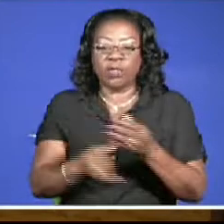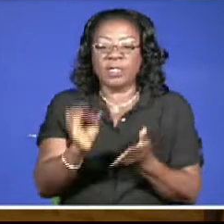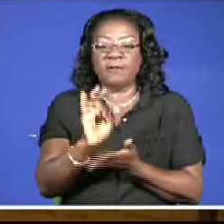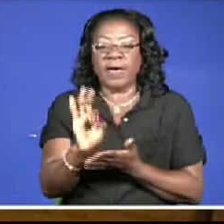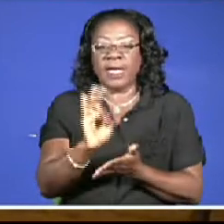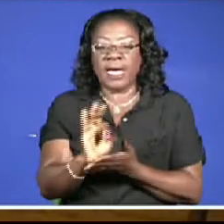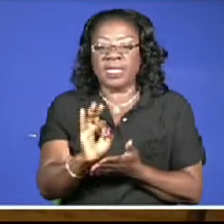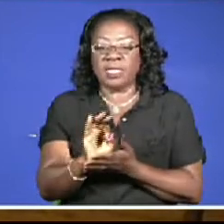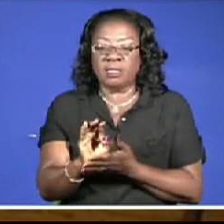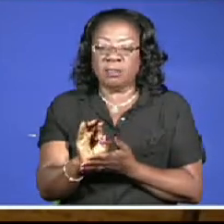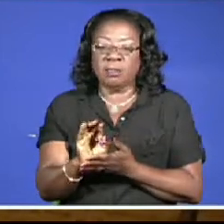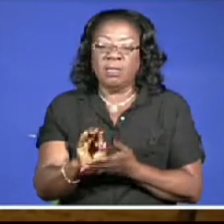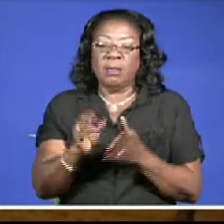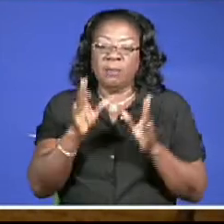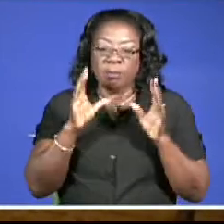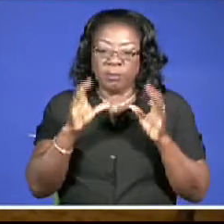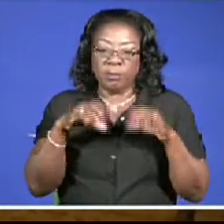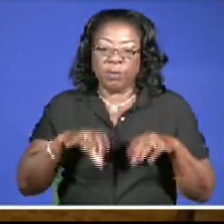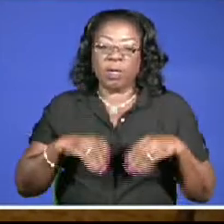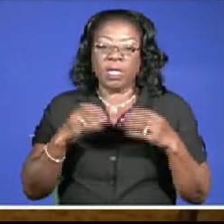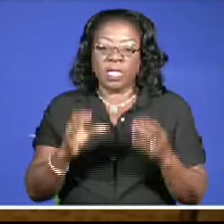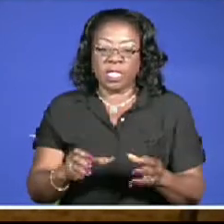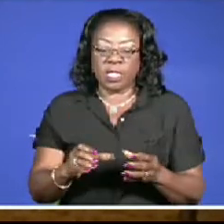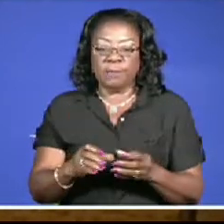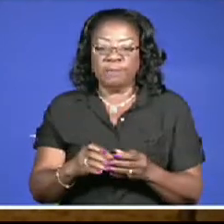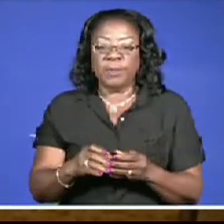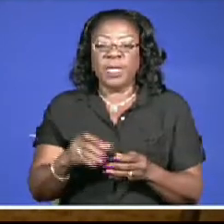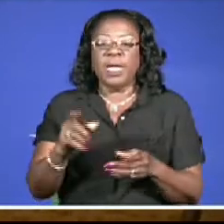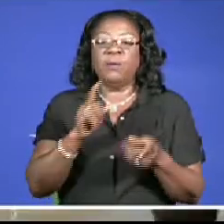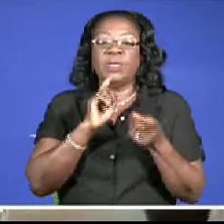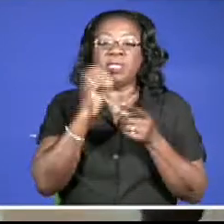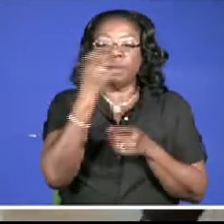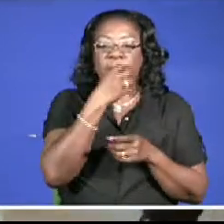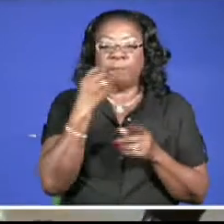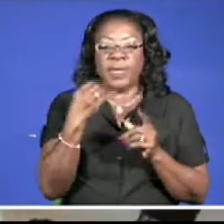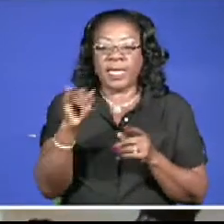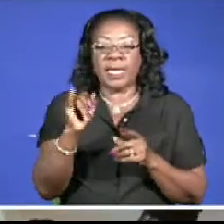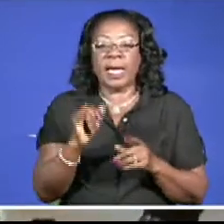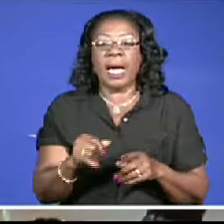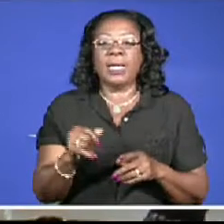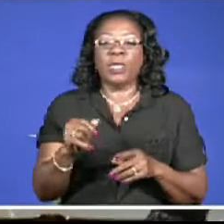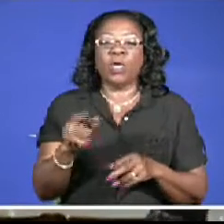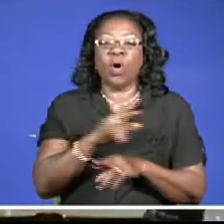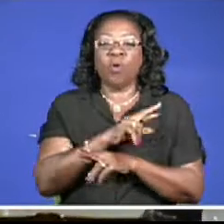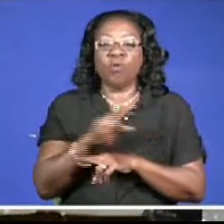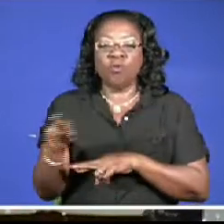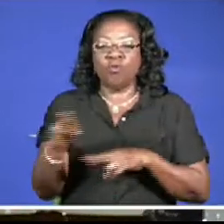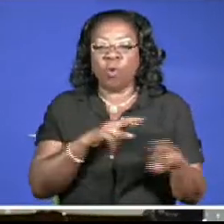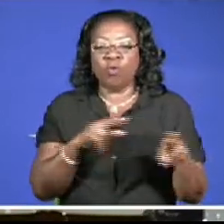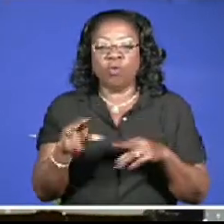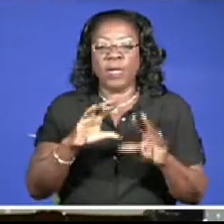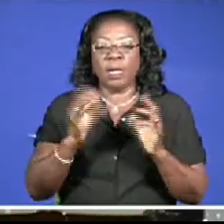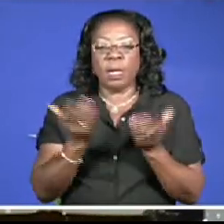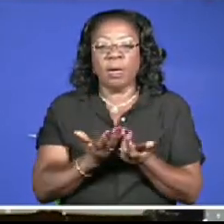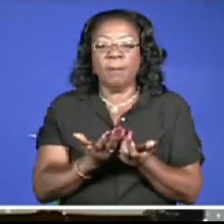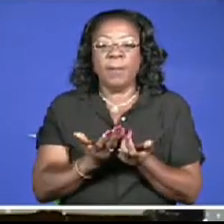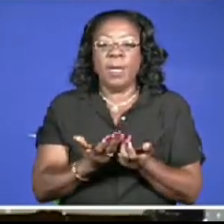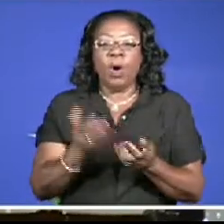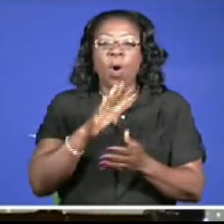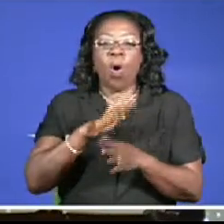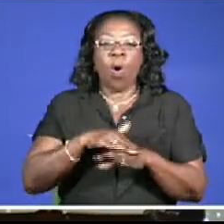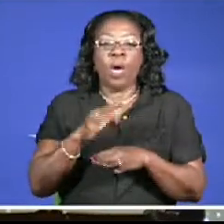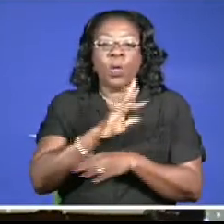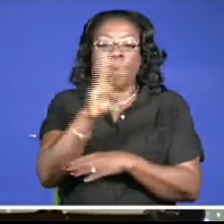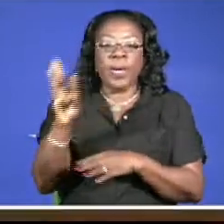ultimately reduce debt. Minister Turnquest was the guest speaker at the Rotary Club of Old Fort Bay's meeting Wednesday night. He noted